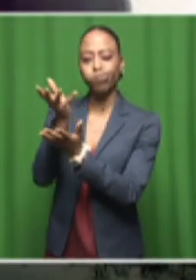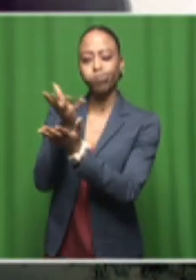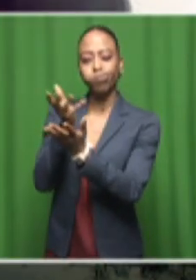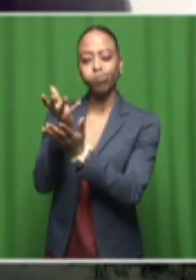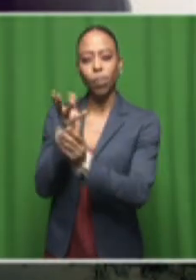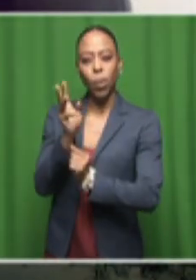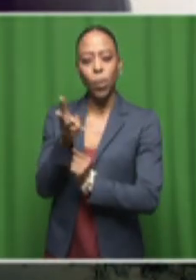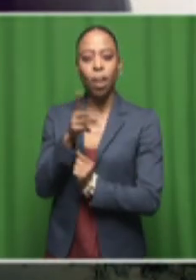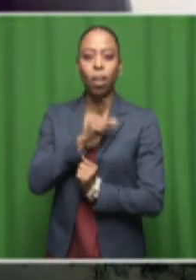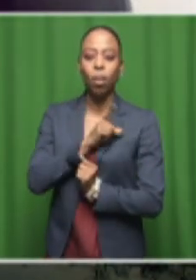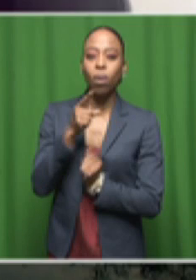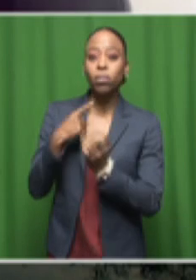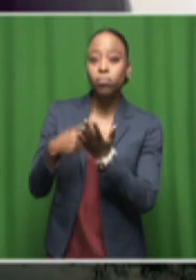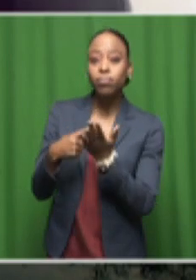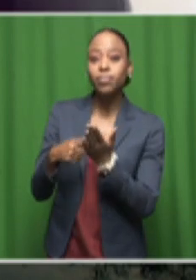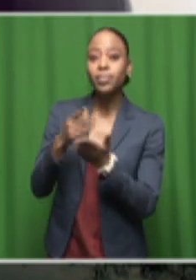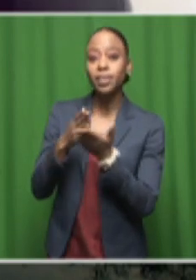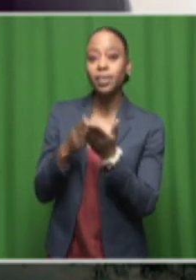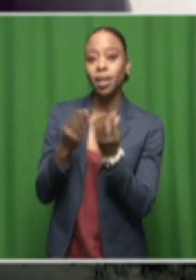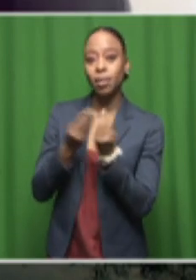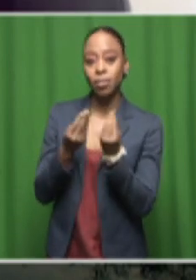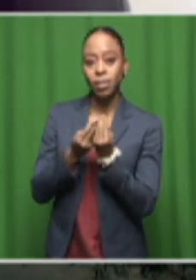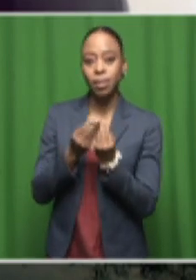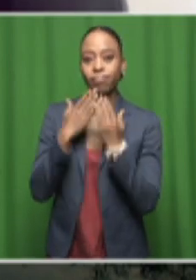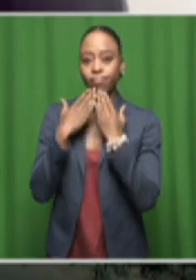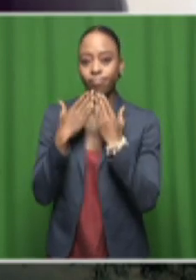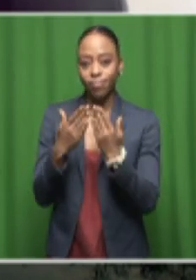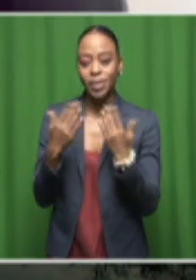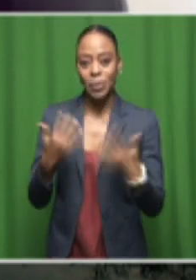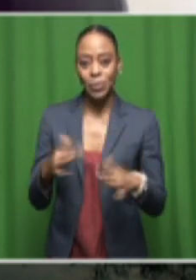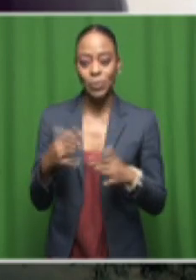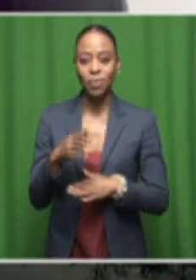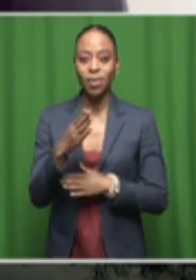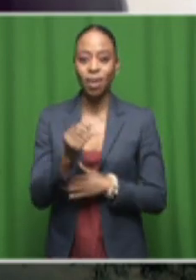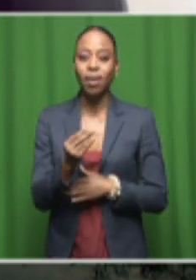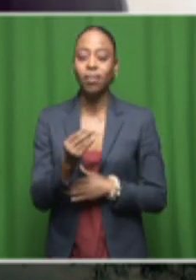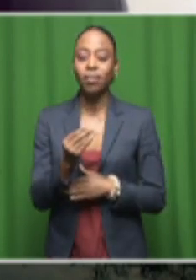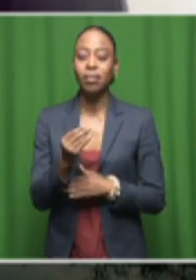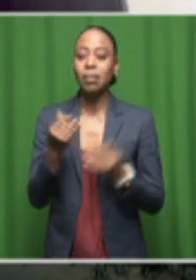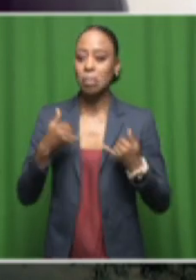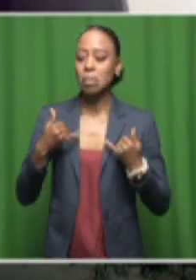to discuss some of the findings. Professor, thanks for joining us. It's good to have you on the program.